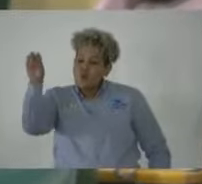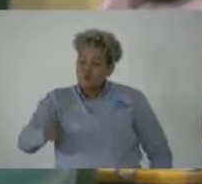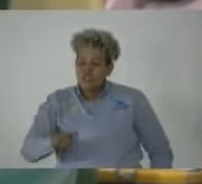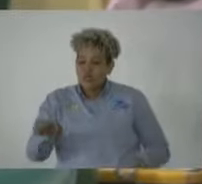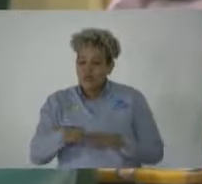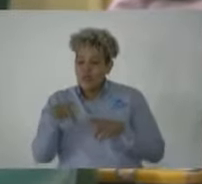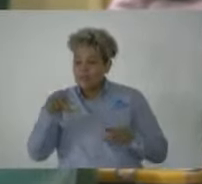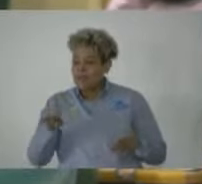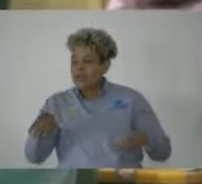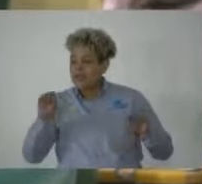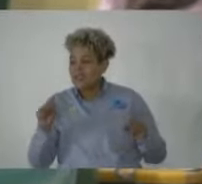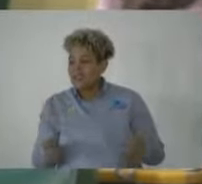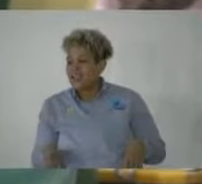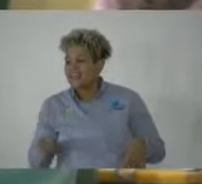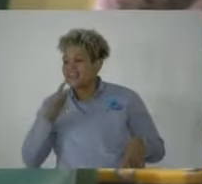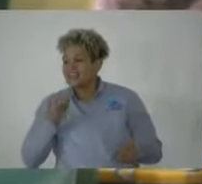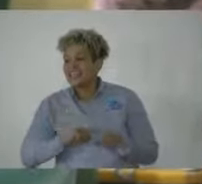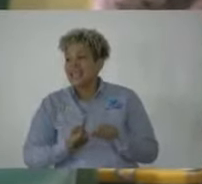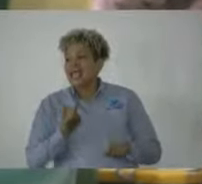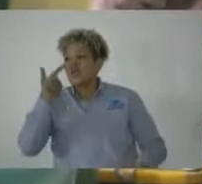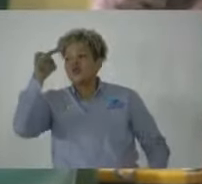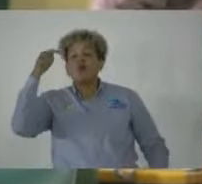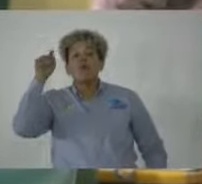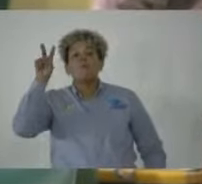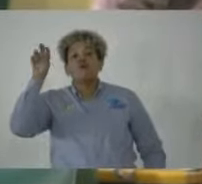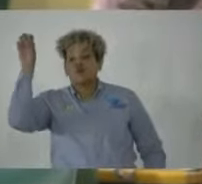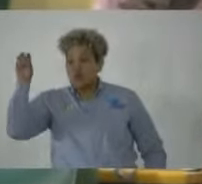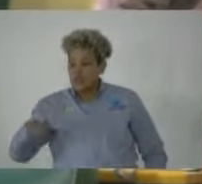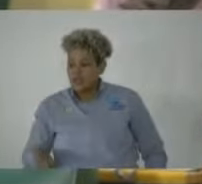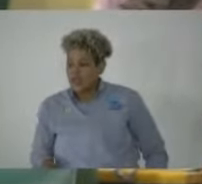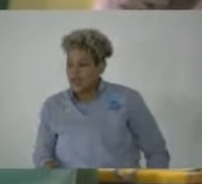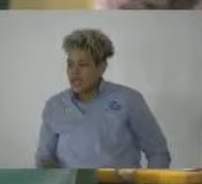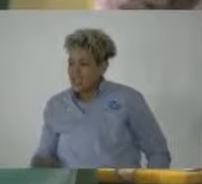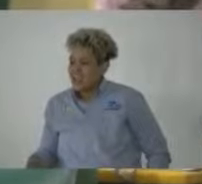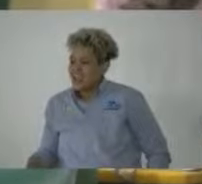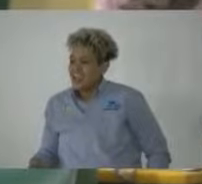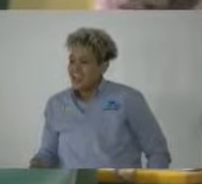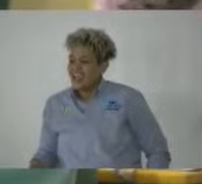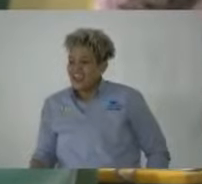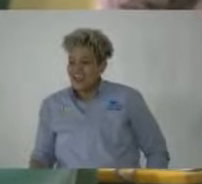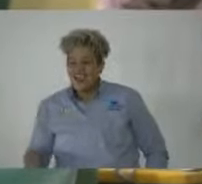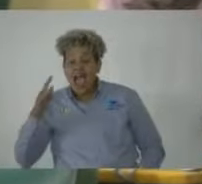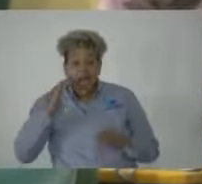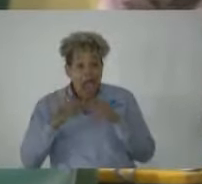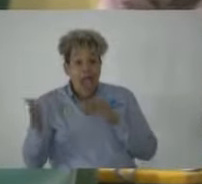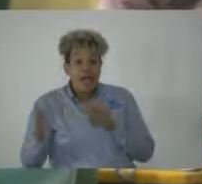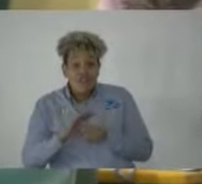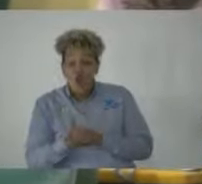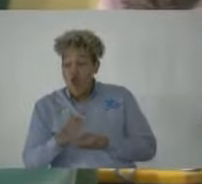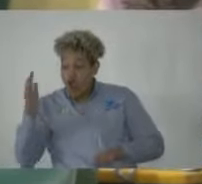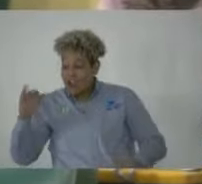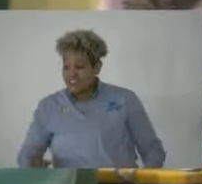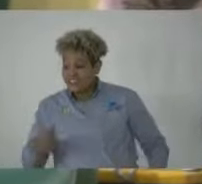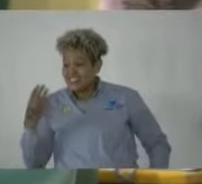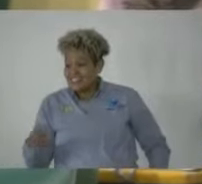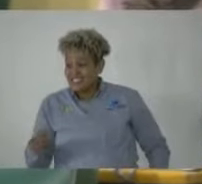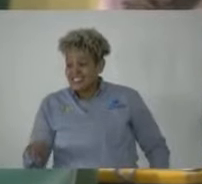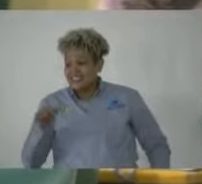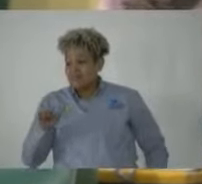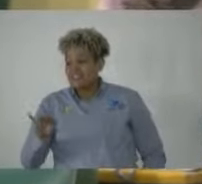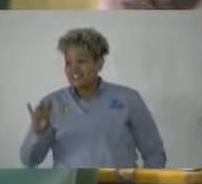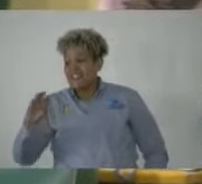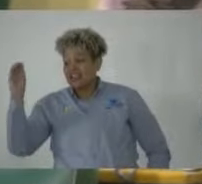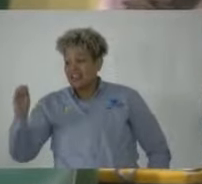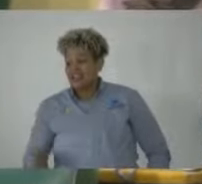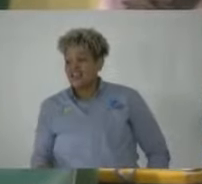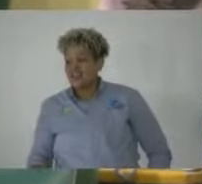21.2%. Now, if you start at 21.2%, and even after COVID, you're at